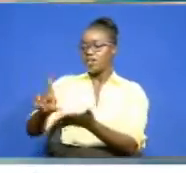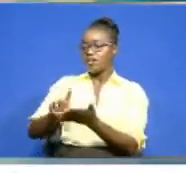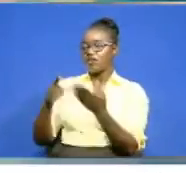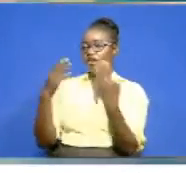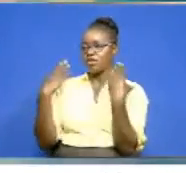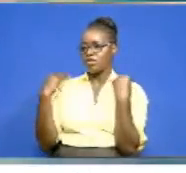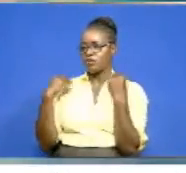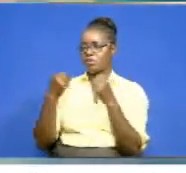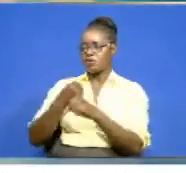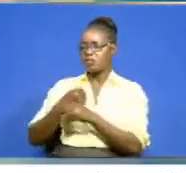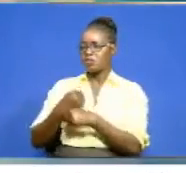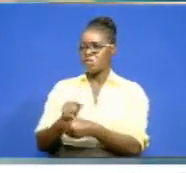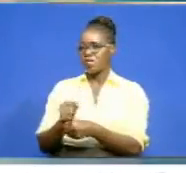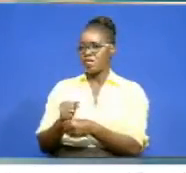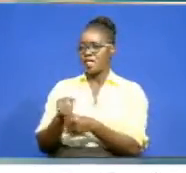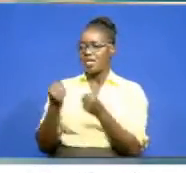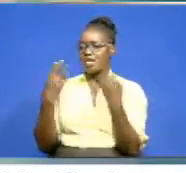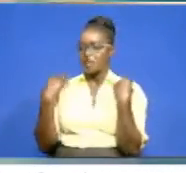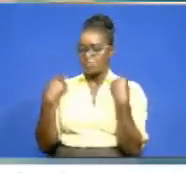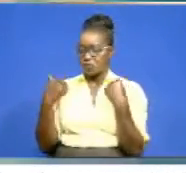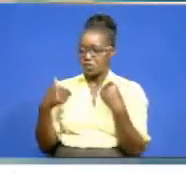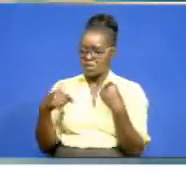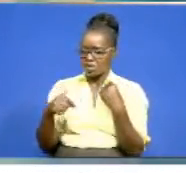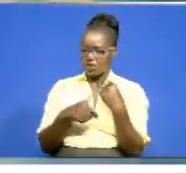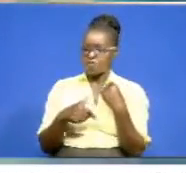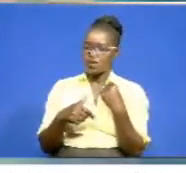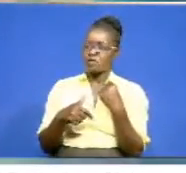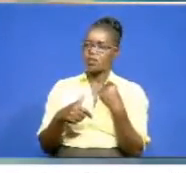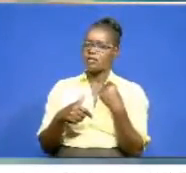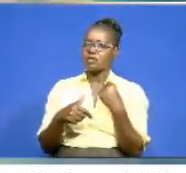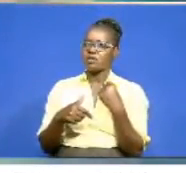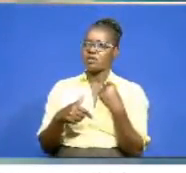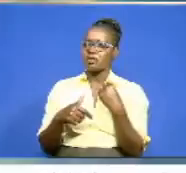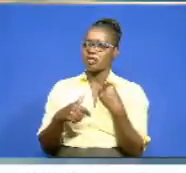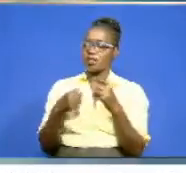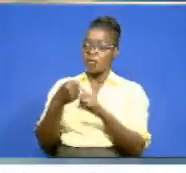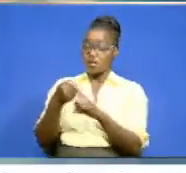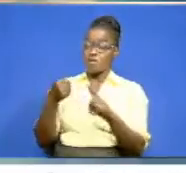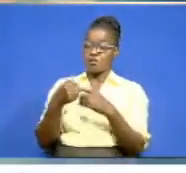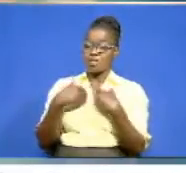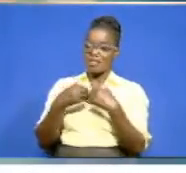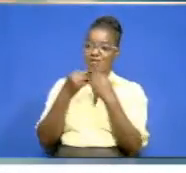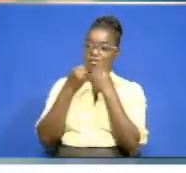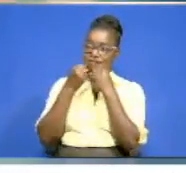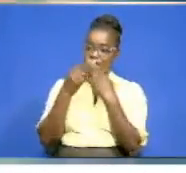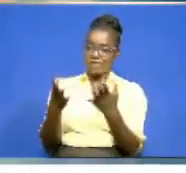That makes our sports not to have impact, because